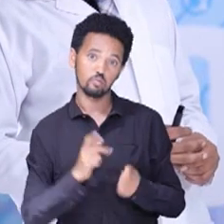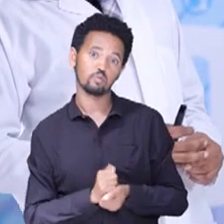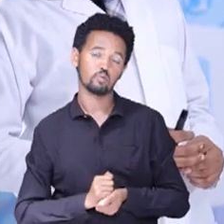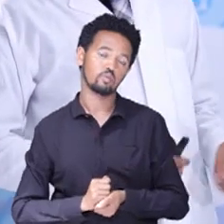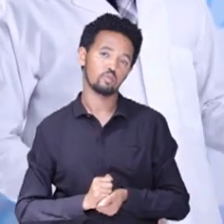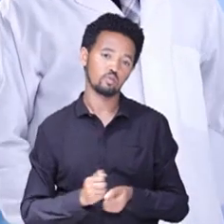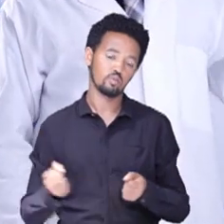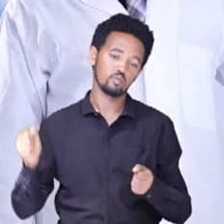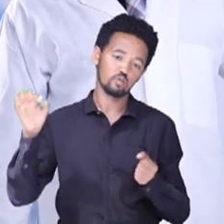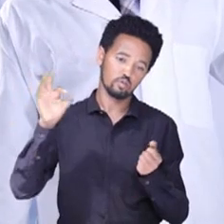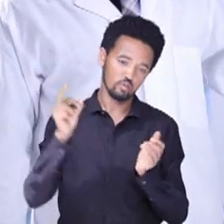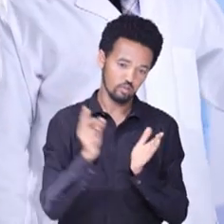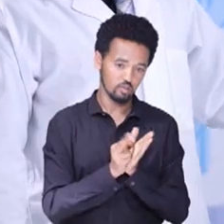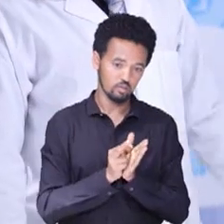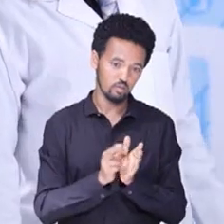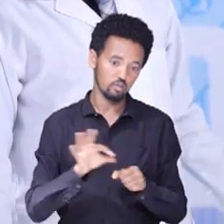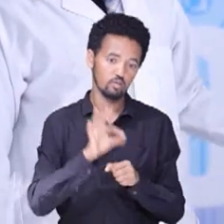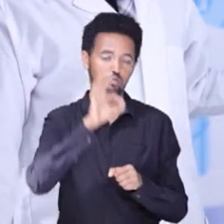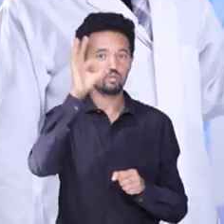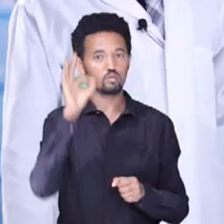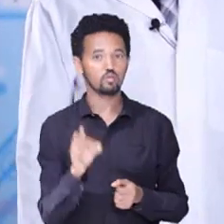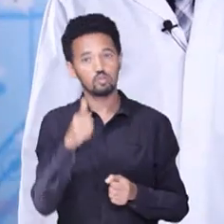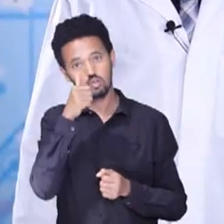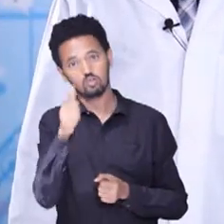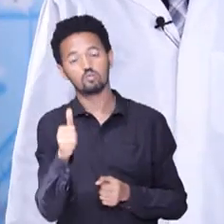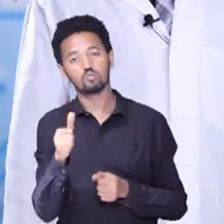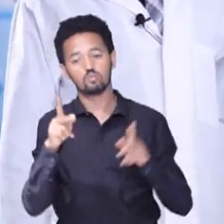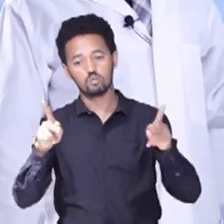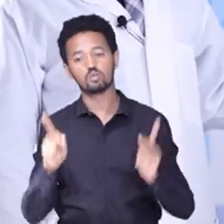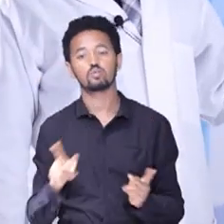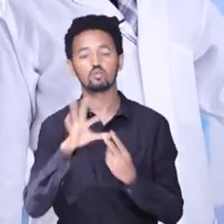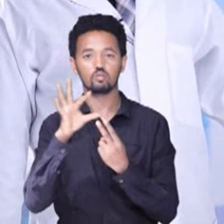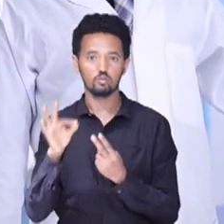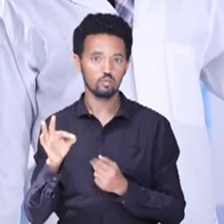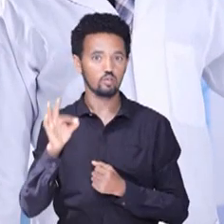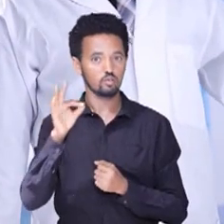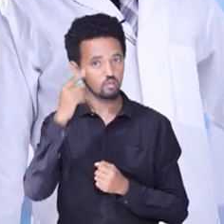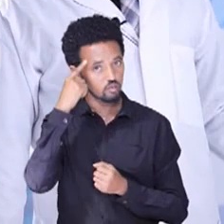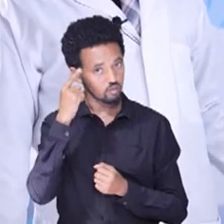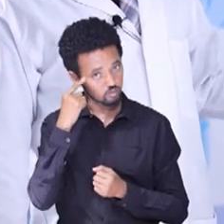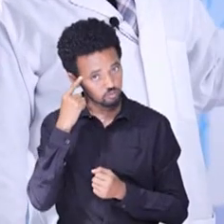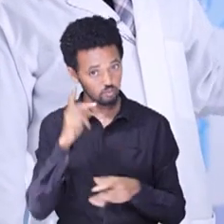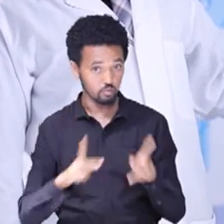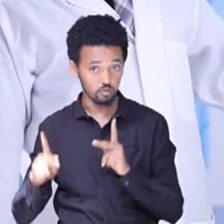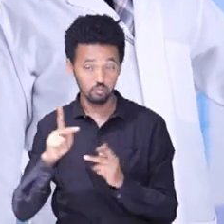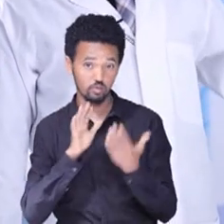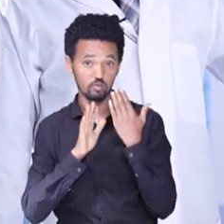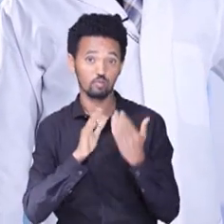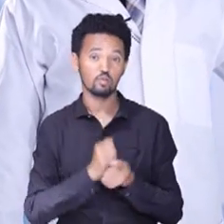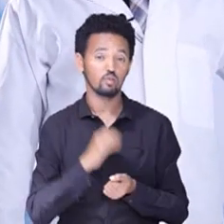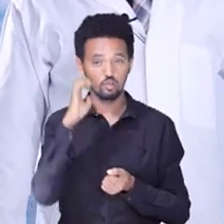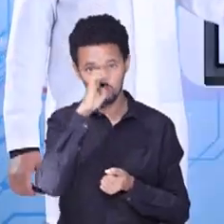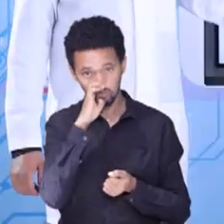Democratic Front, formed by the following party: TPLF, Tigray People Liberation Front, Ethiopian